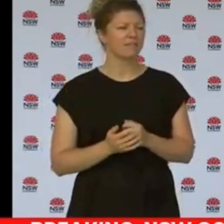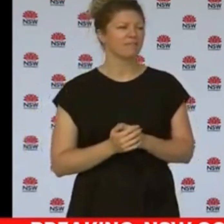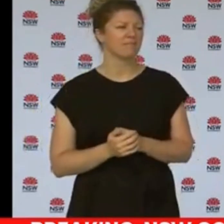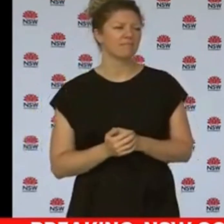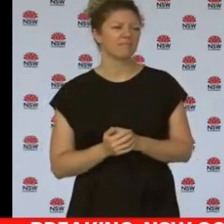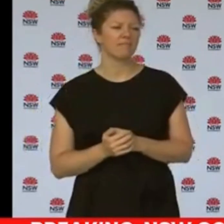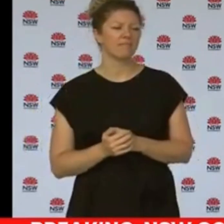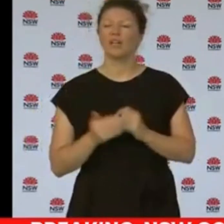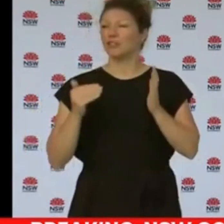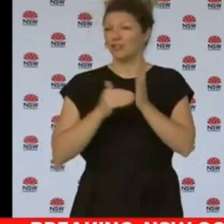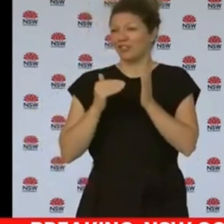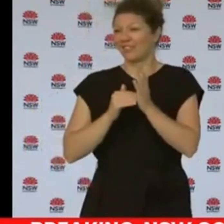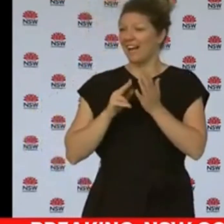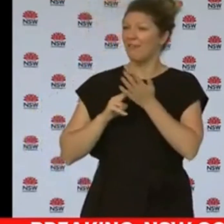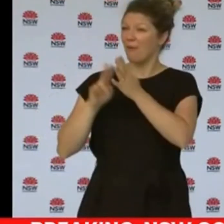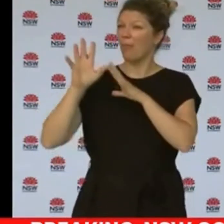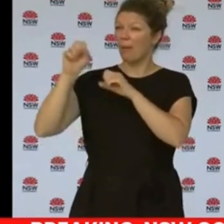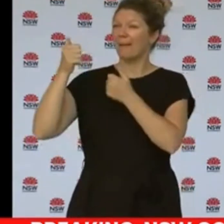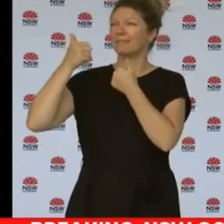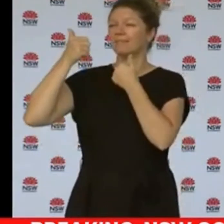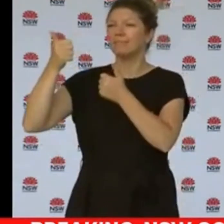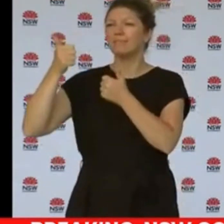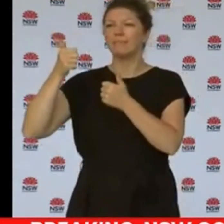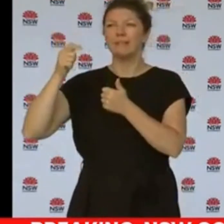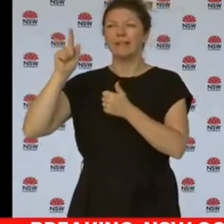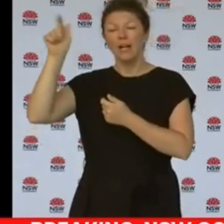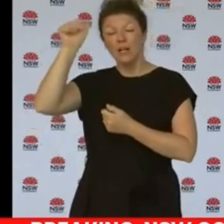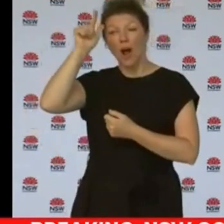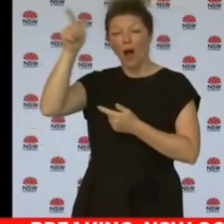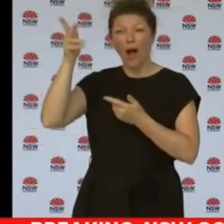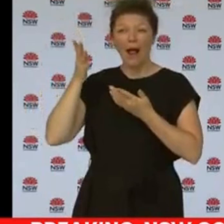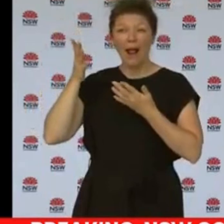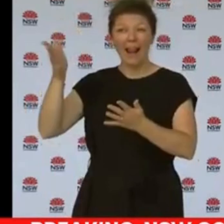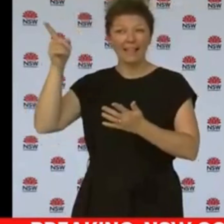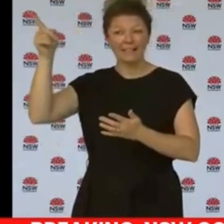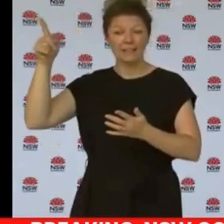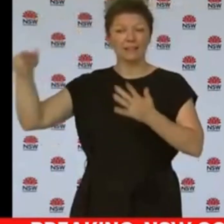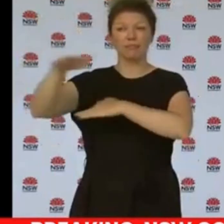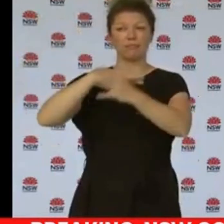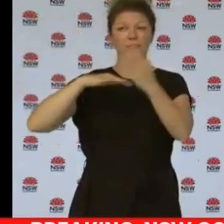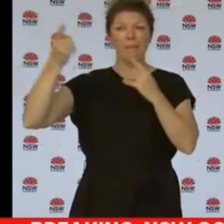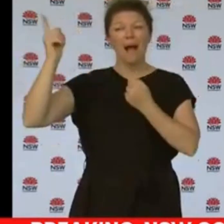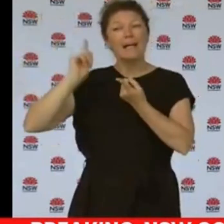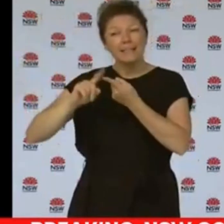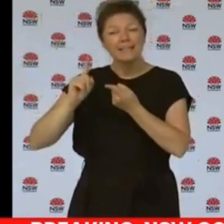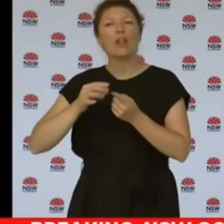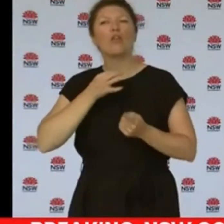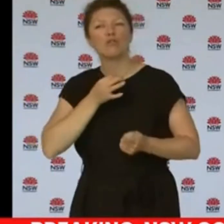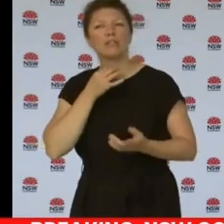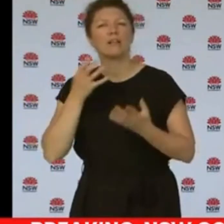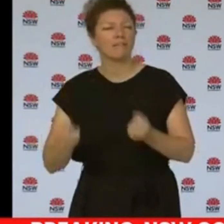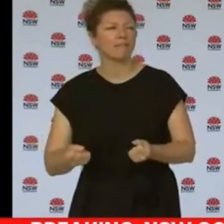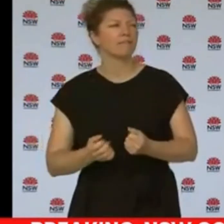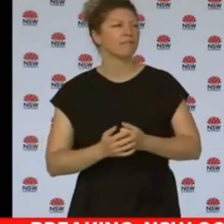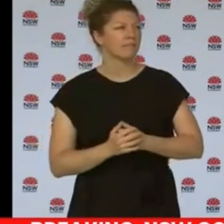fortunately for the people of the northern beaches, and again we're very grateful, is that the risk posed in the northern beaches is no more than the risk posed in Greater Sydney.